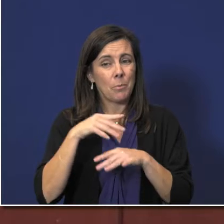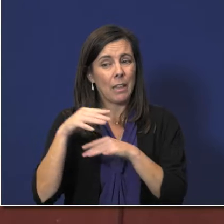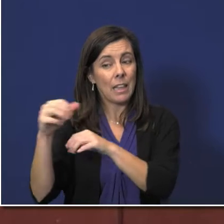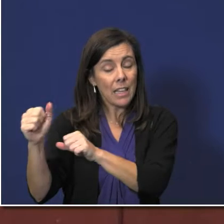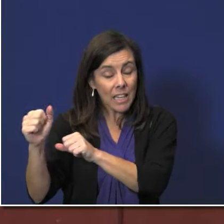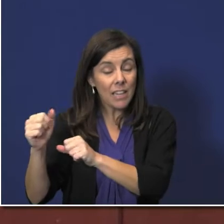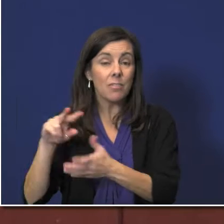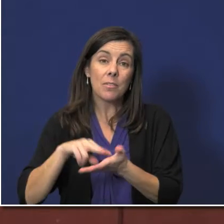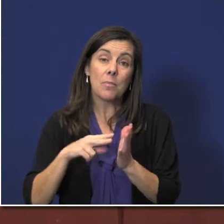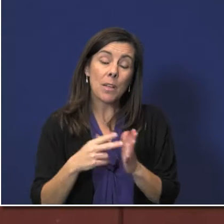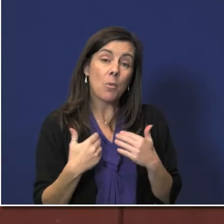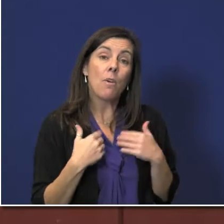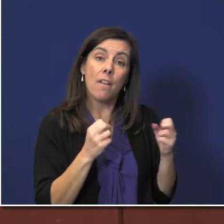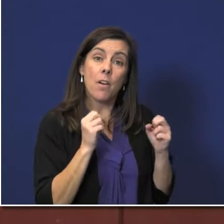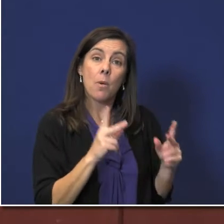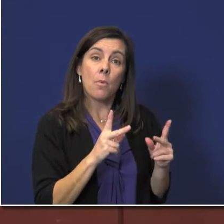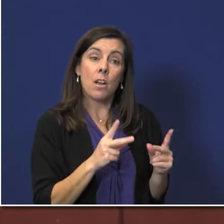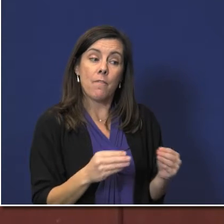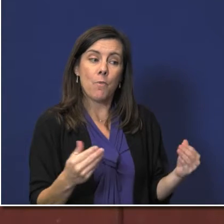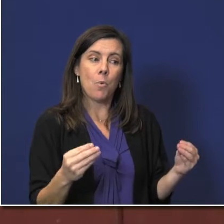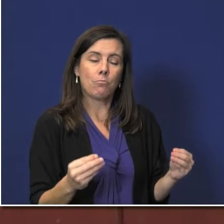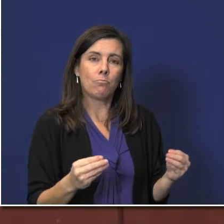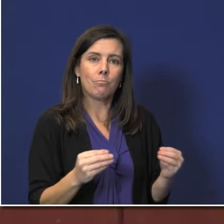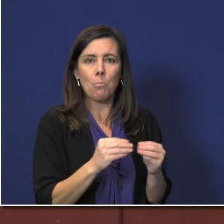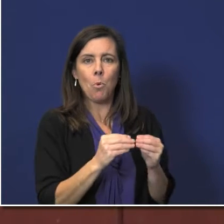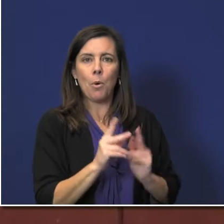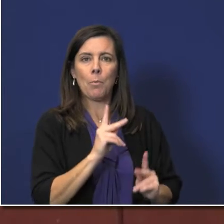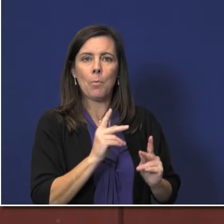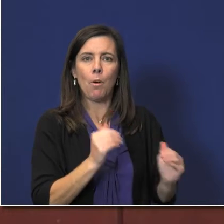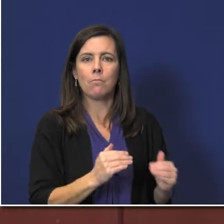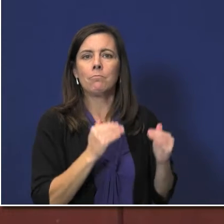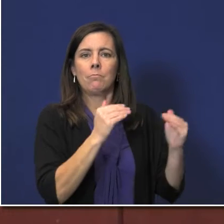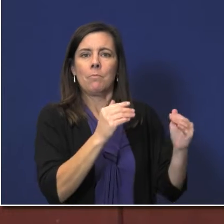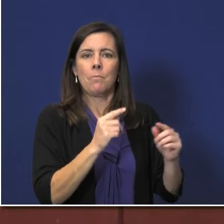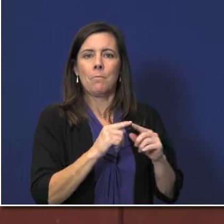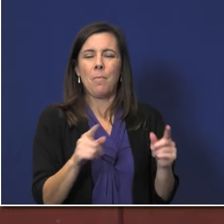opportunity for people to step up. But longtime